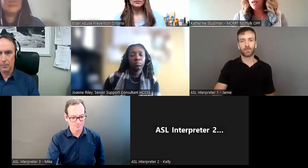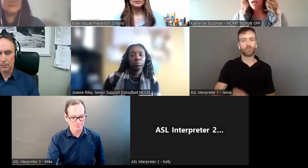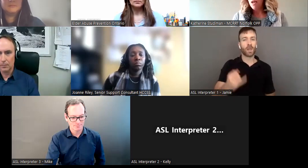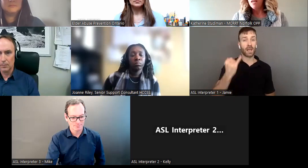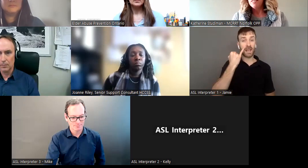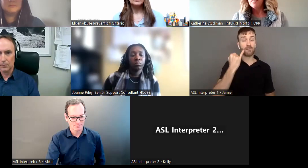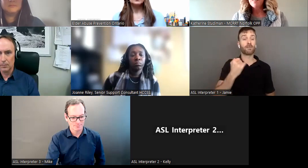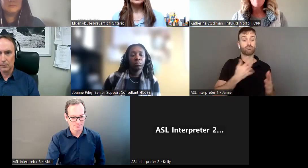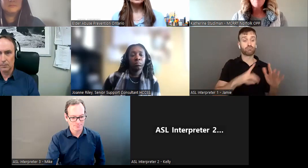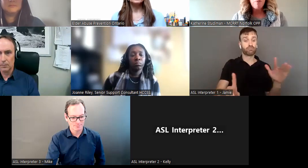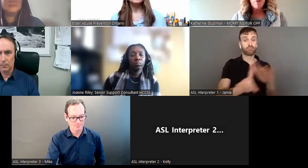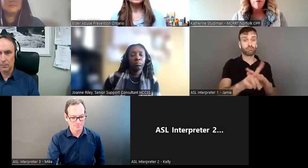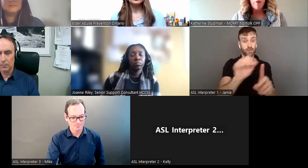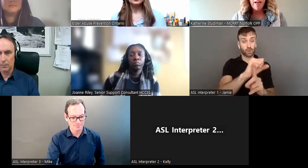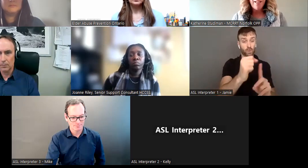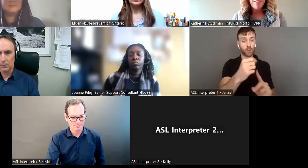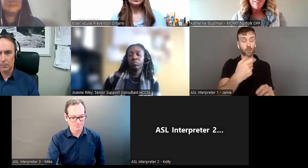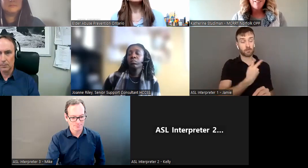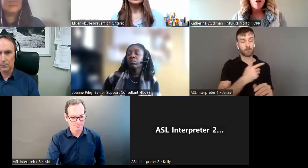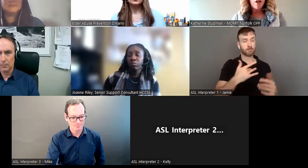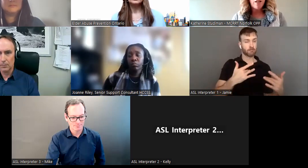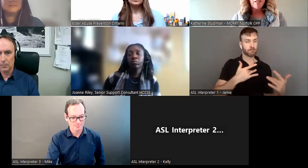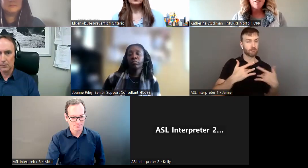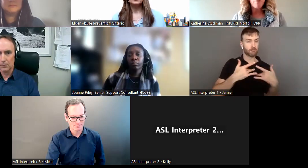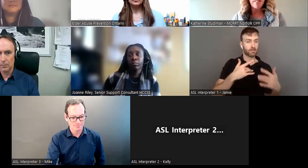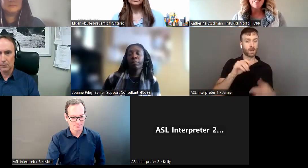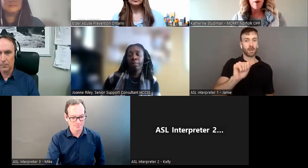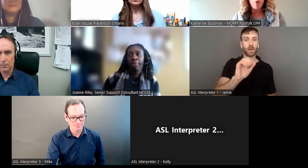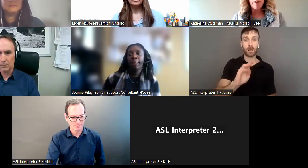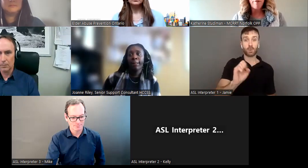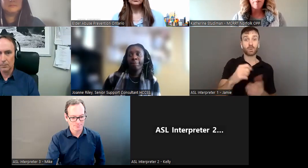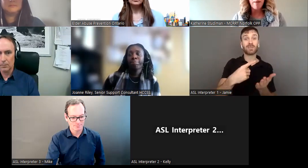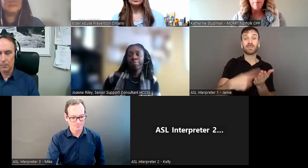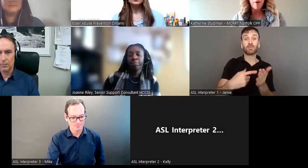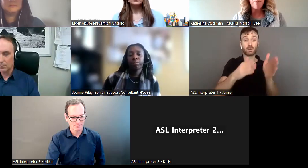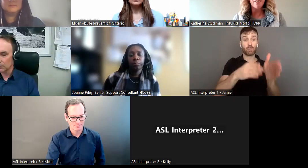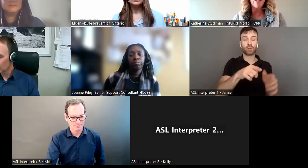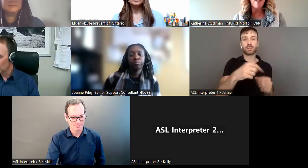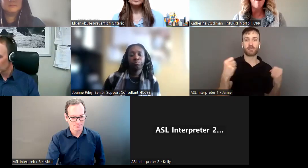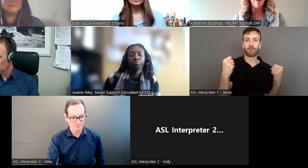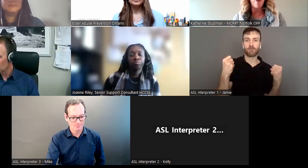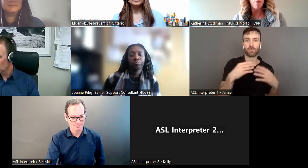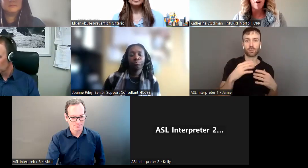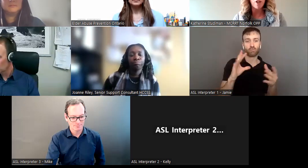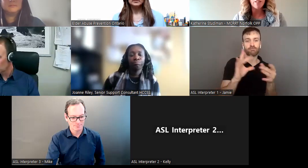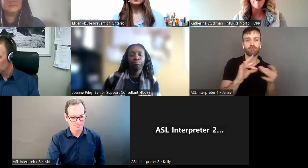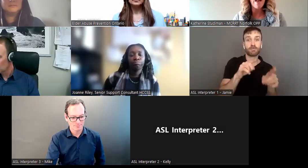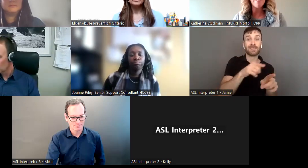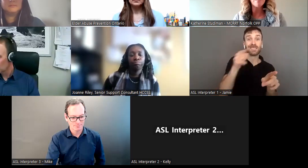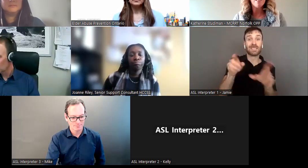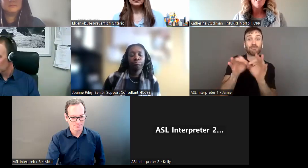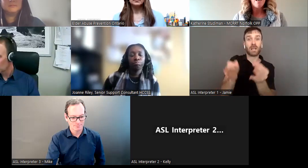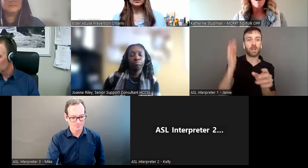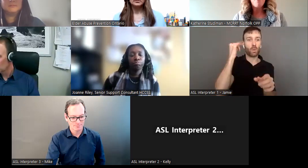abuse, sometimes people are afraid to talk to police about a family member because they fear the repercussions of